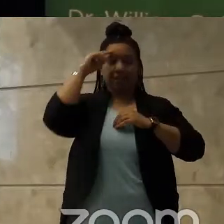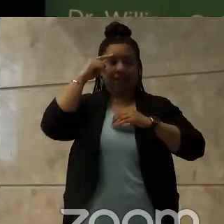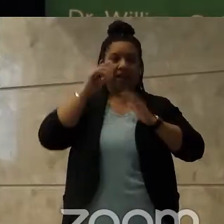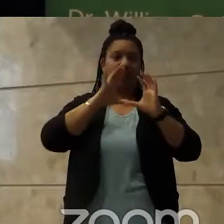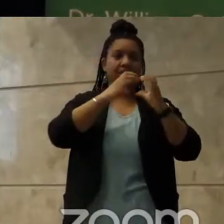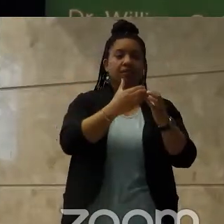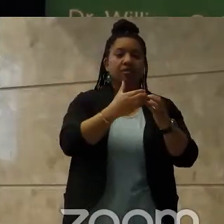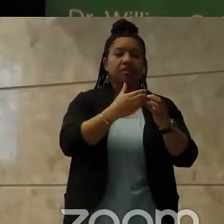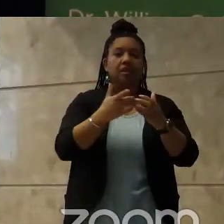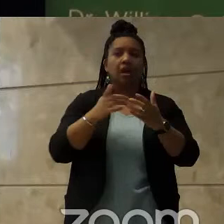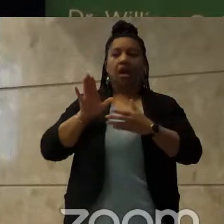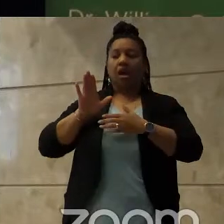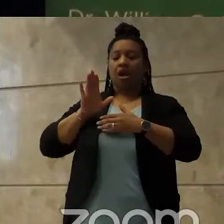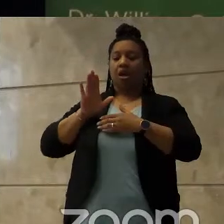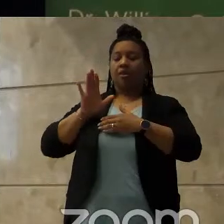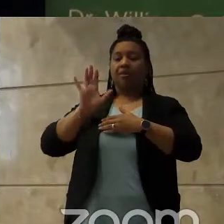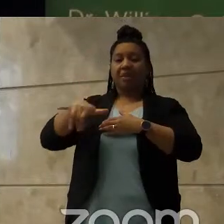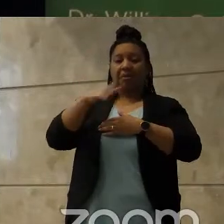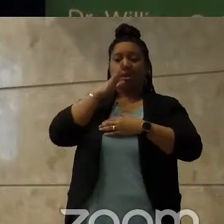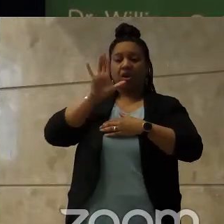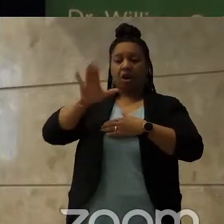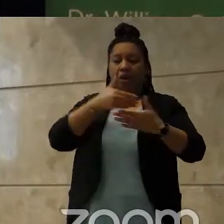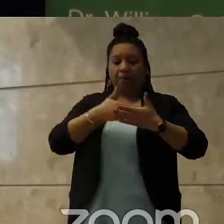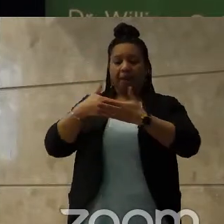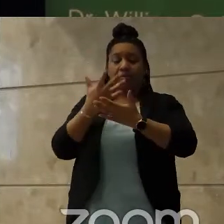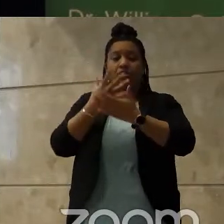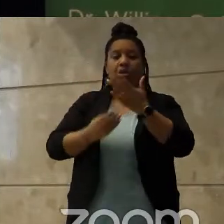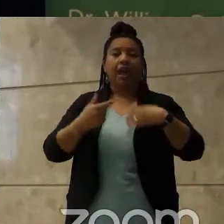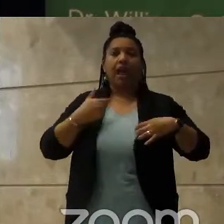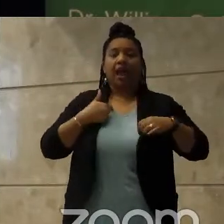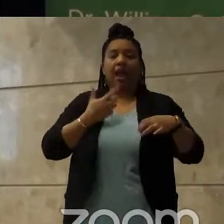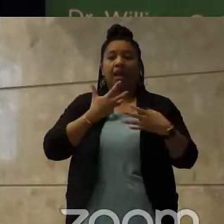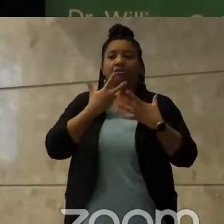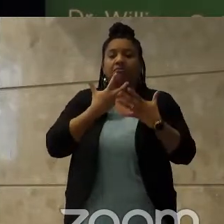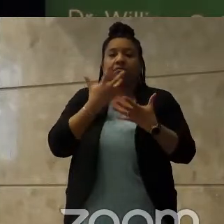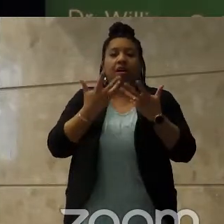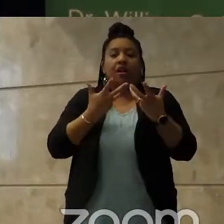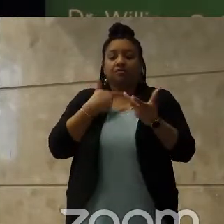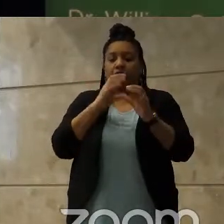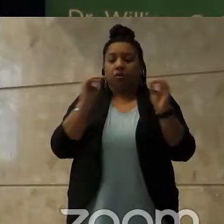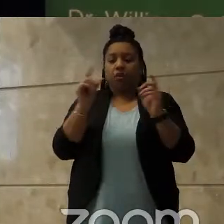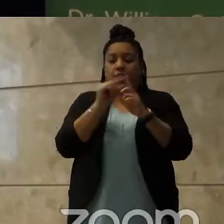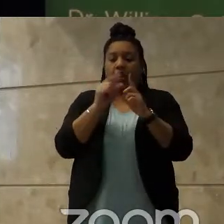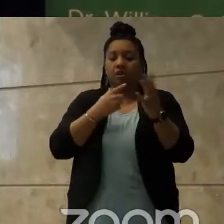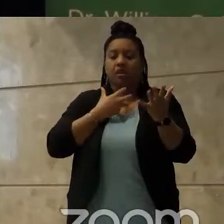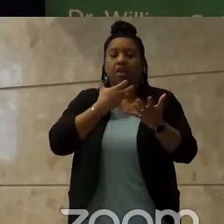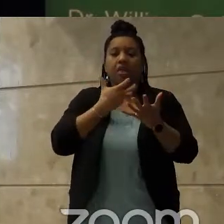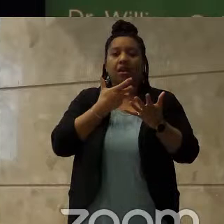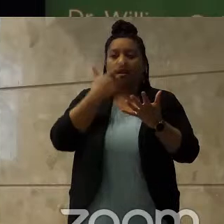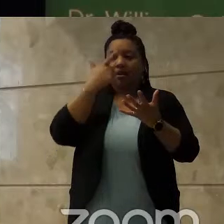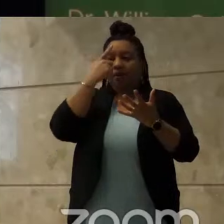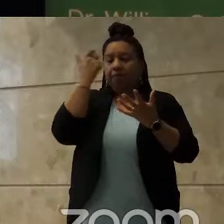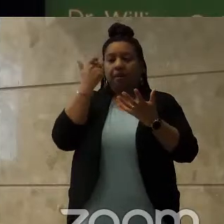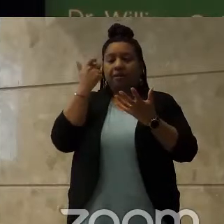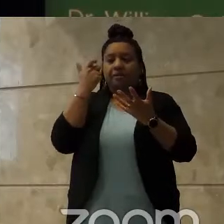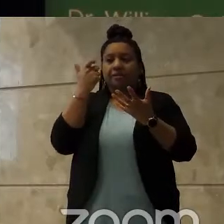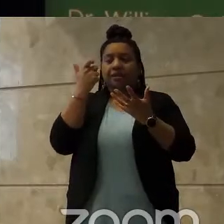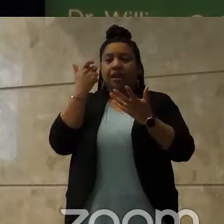baby. I couldn't even talk to her afterwards because she was on the phone with the people